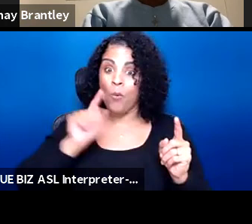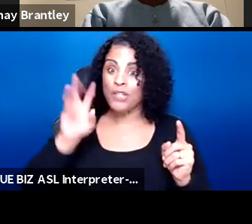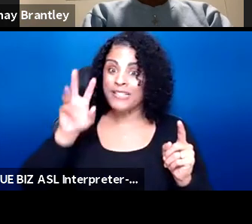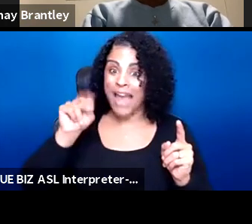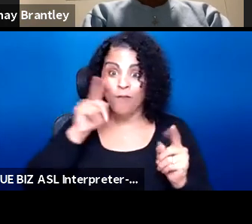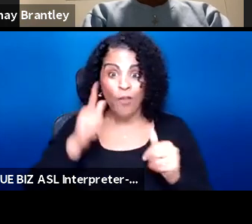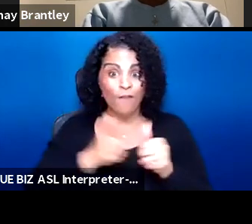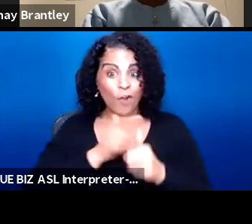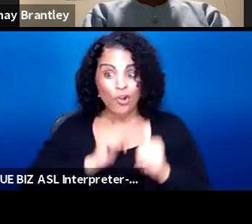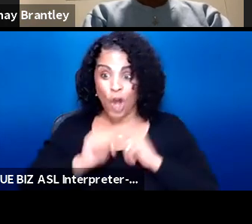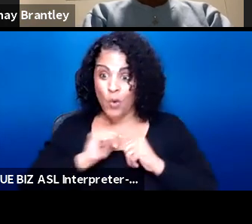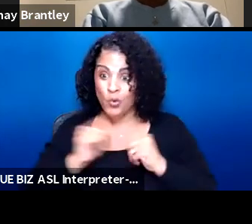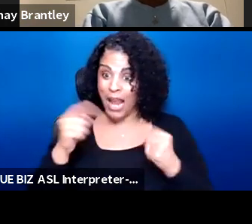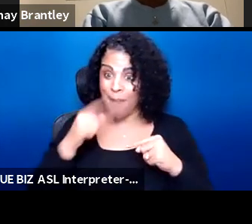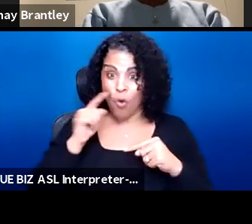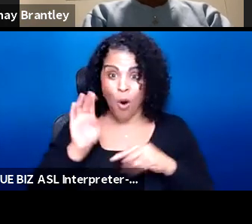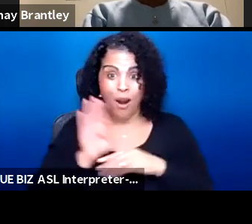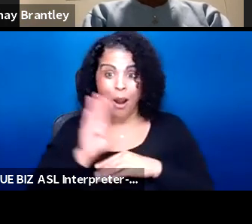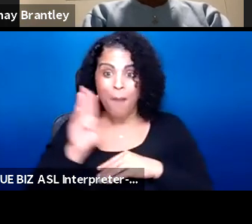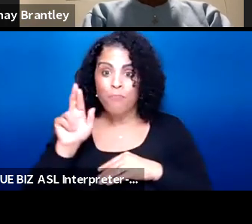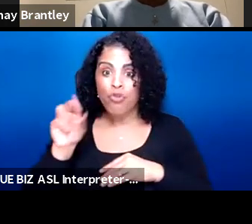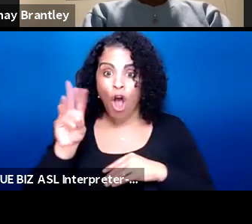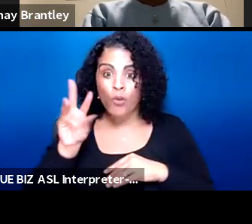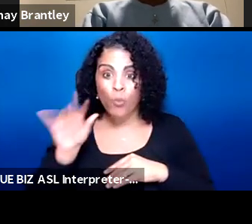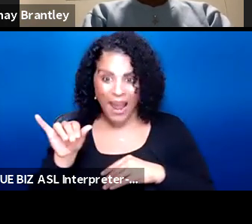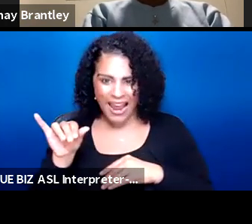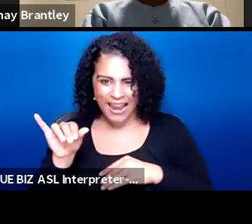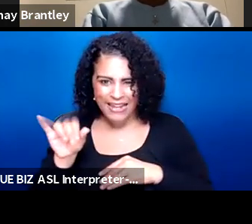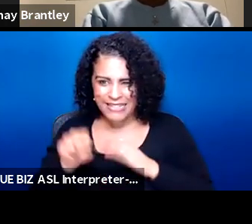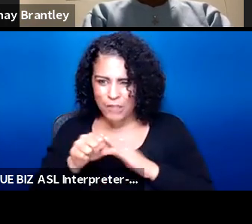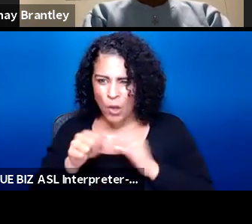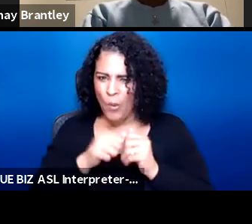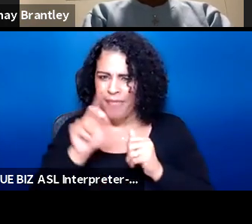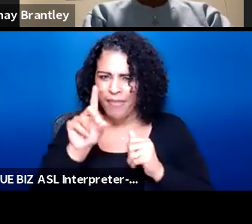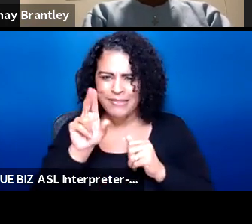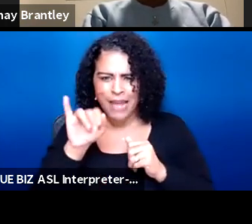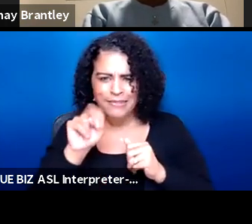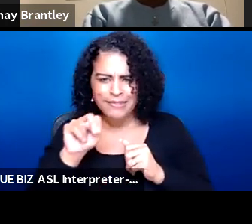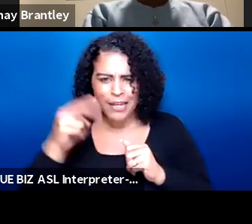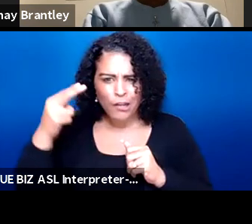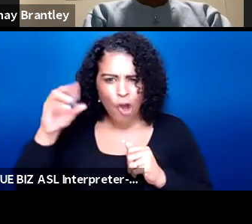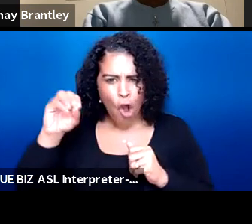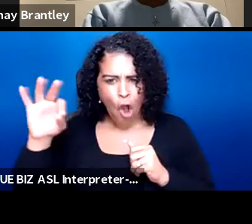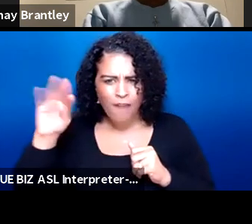show to come forward for the Broadway season with Dustin Hoffman.